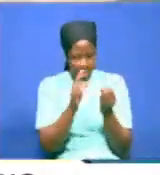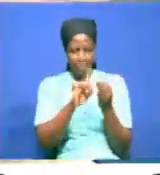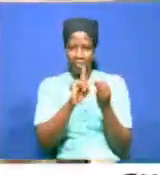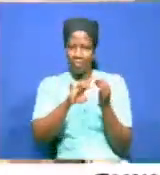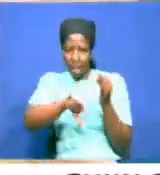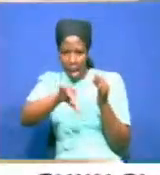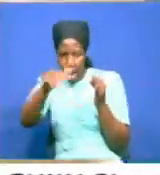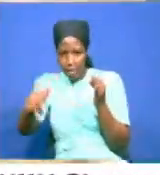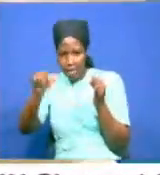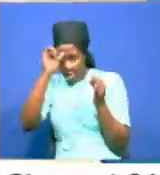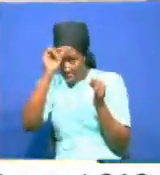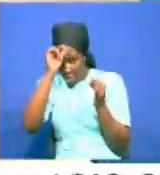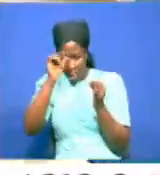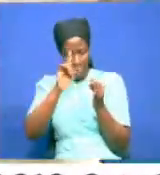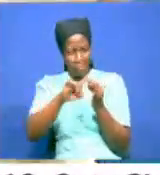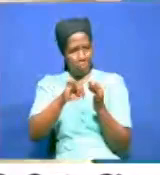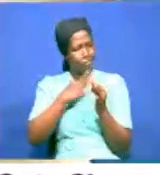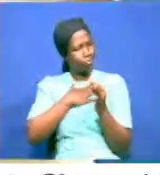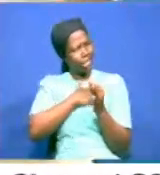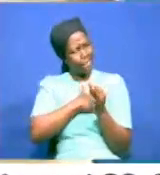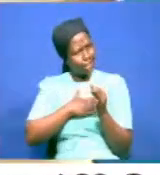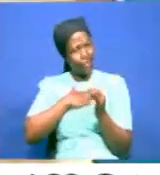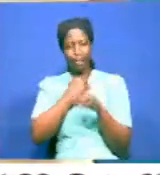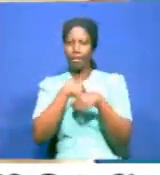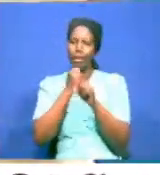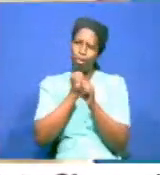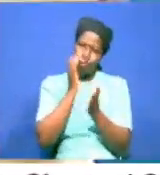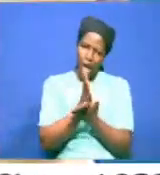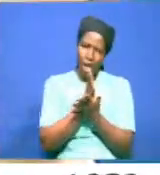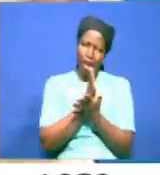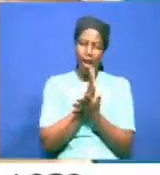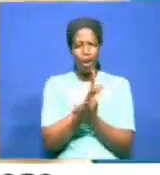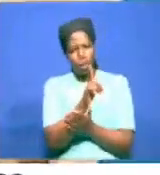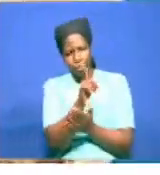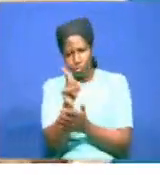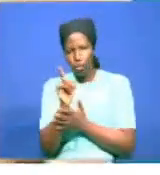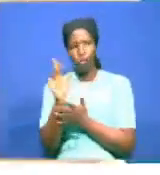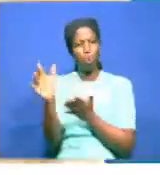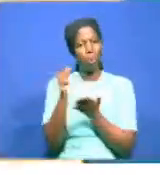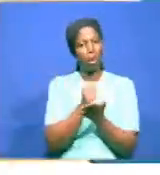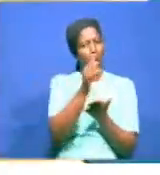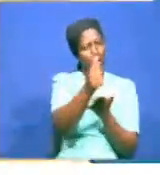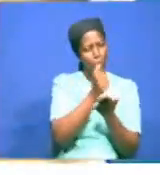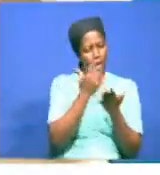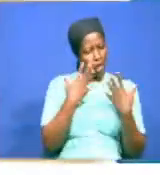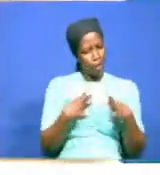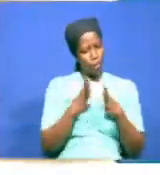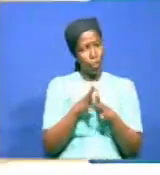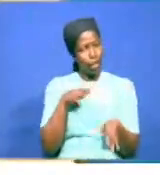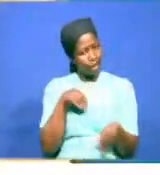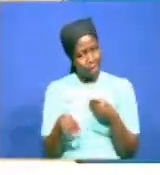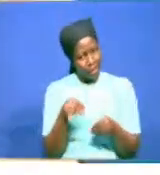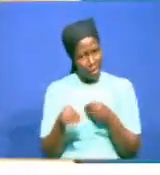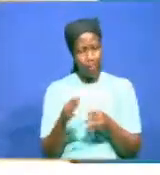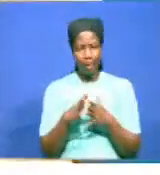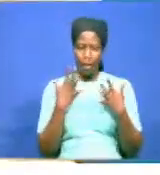county executives to deliberately ensure that they're employing persons with disabilities, they're giving persons with disabilities